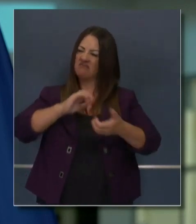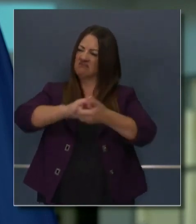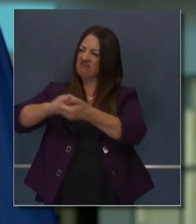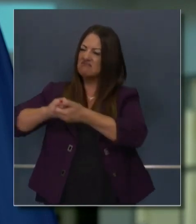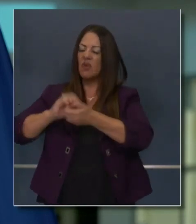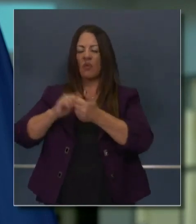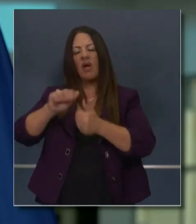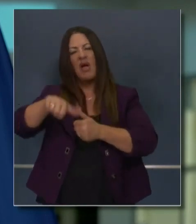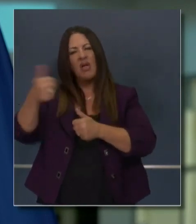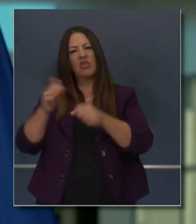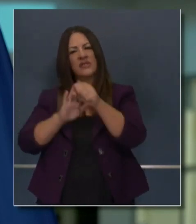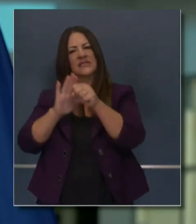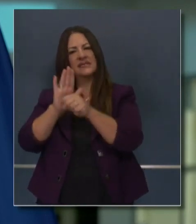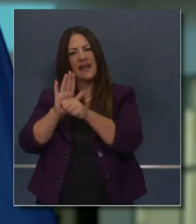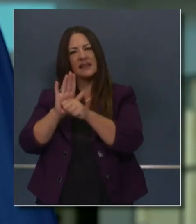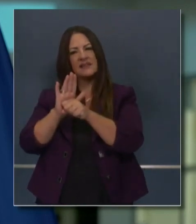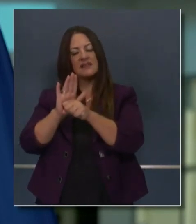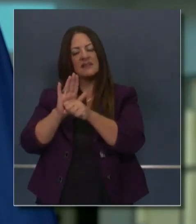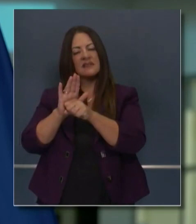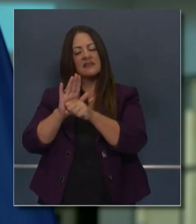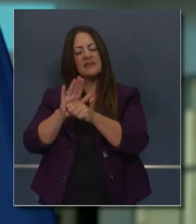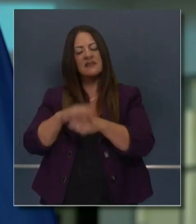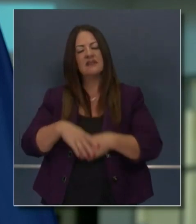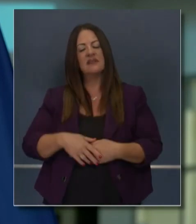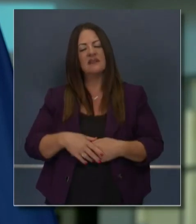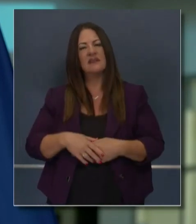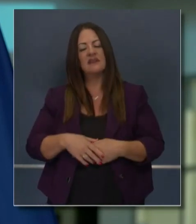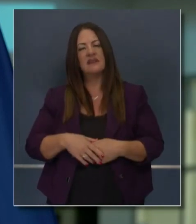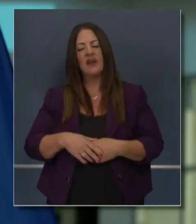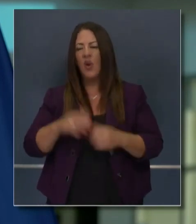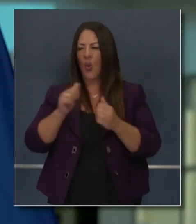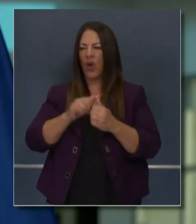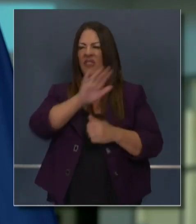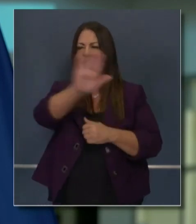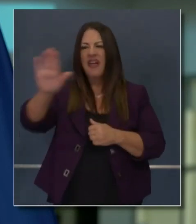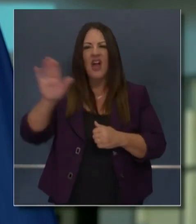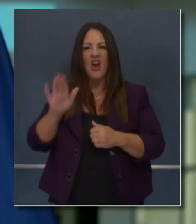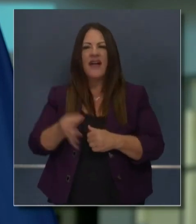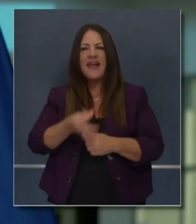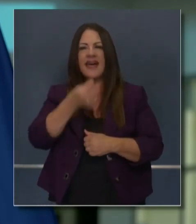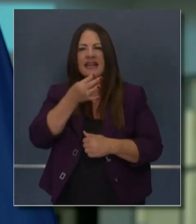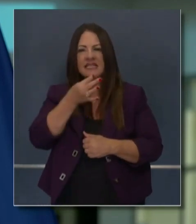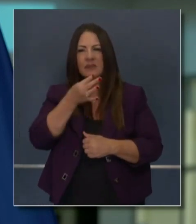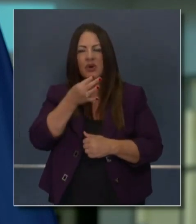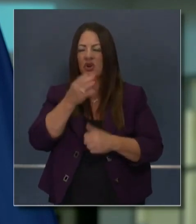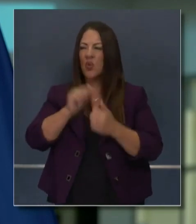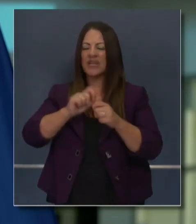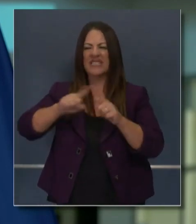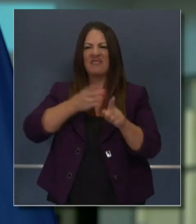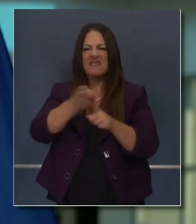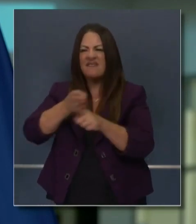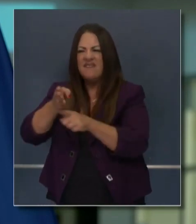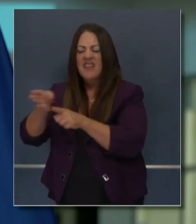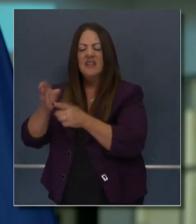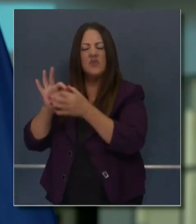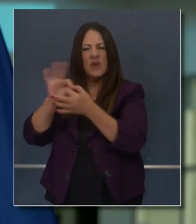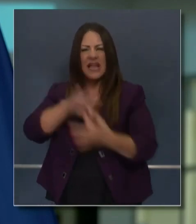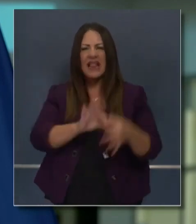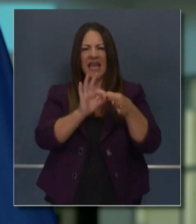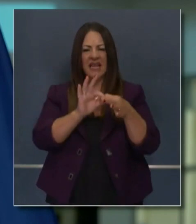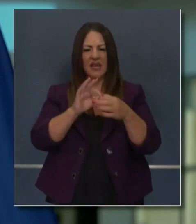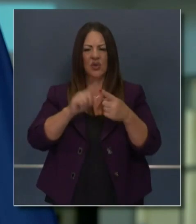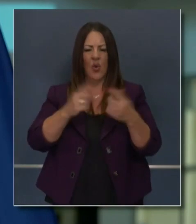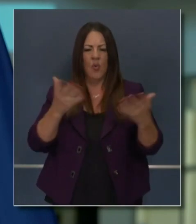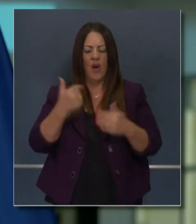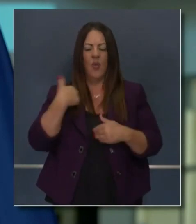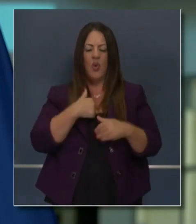develop partnerships from disparate experts in a myriad of different fields, to build on the work that